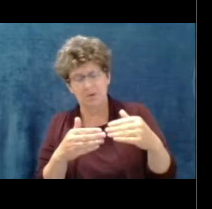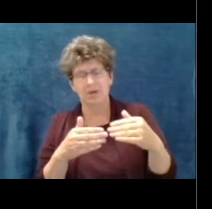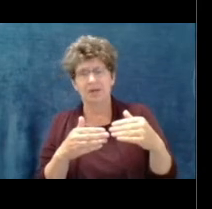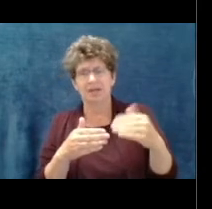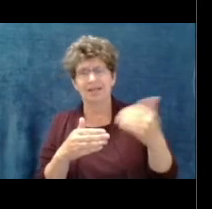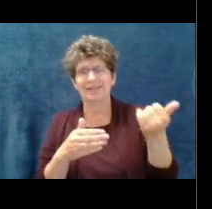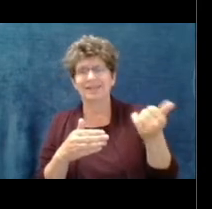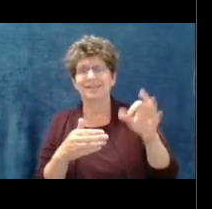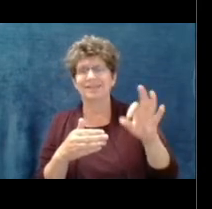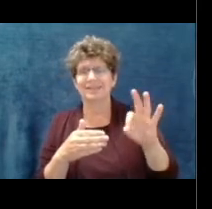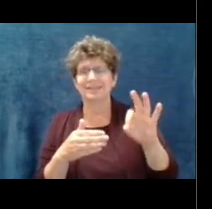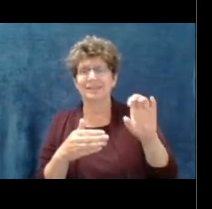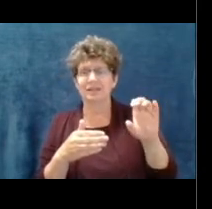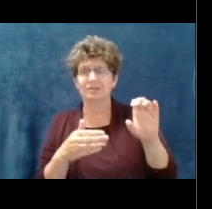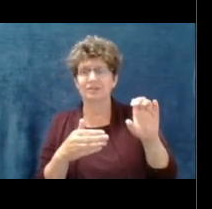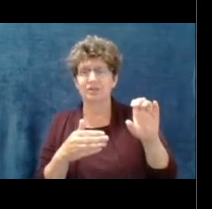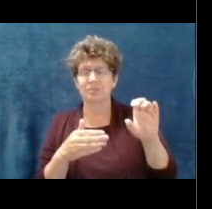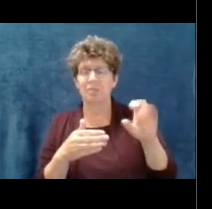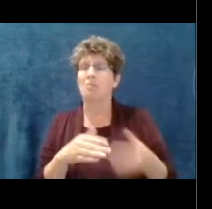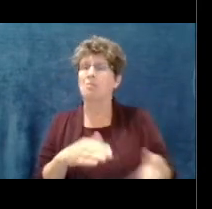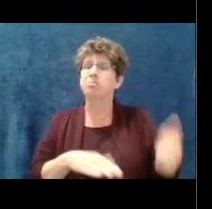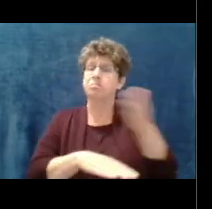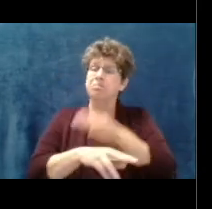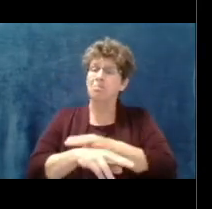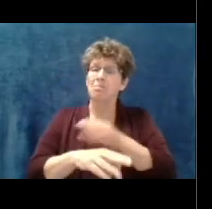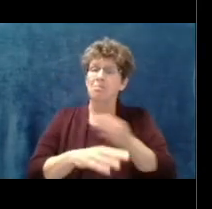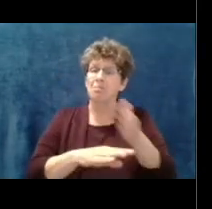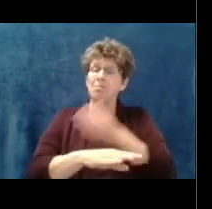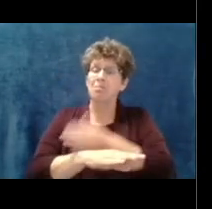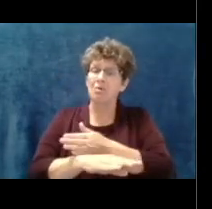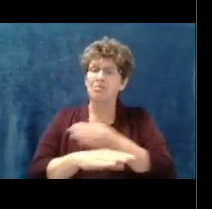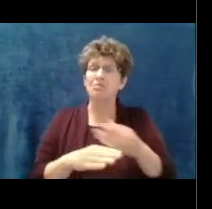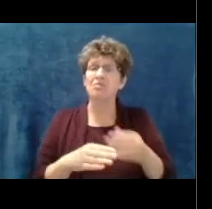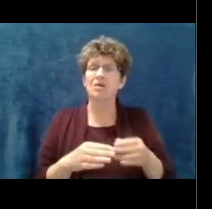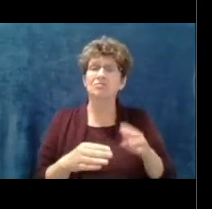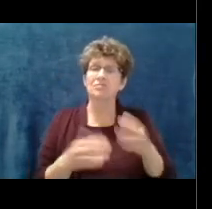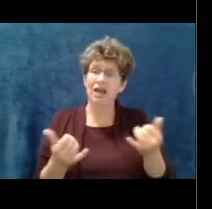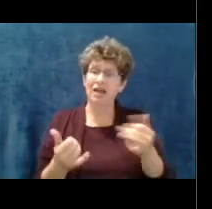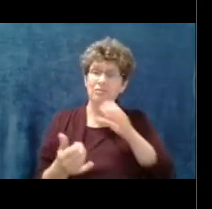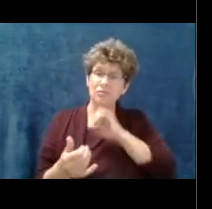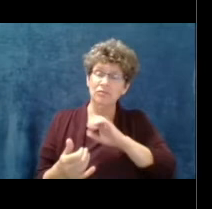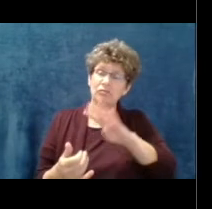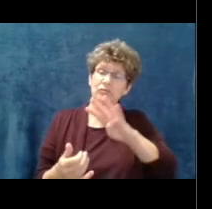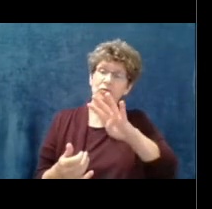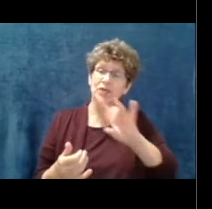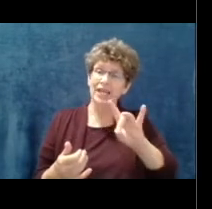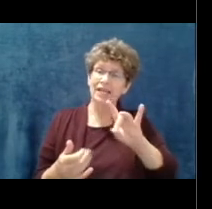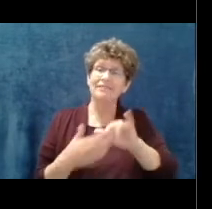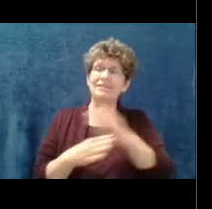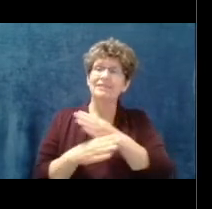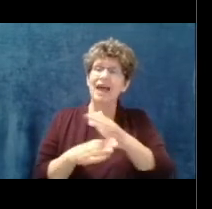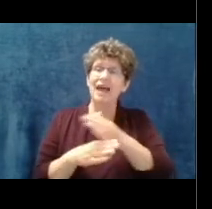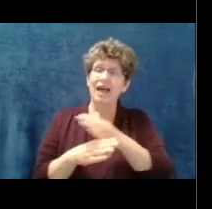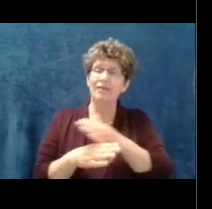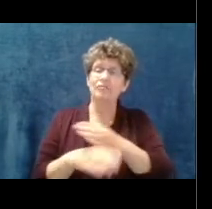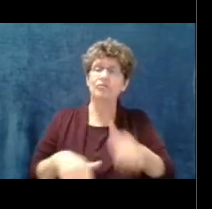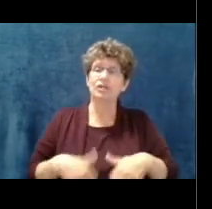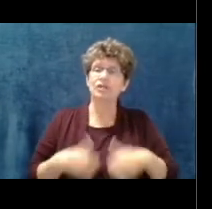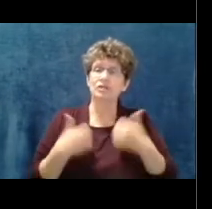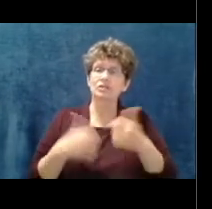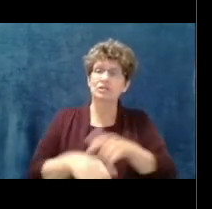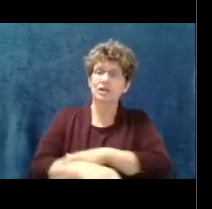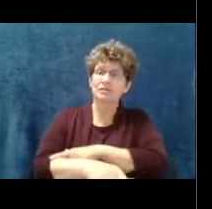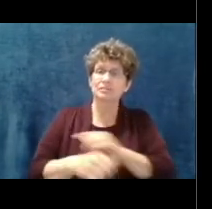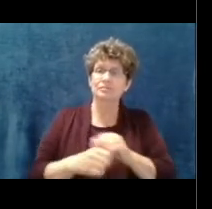48 years, not too bad, right? But what's kind of amazing is in basically the 117 years since then, we've gone